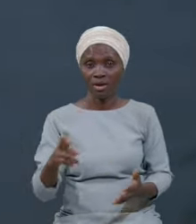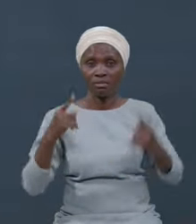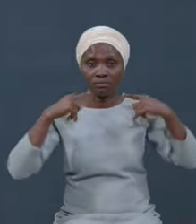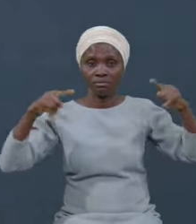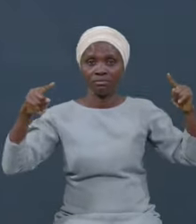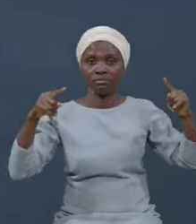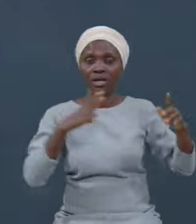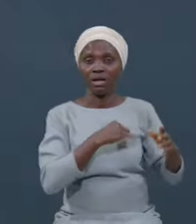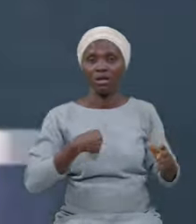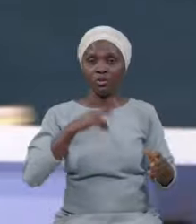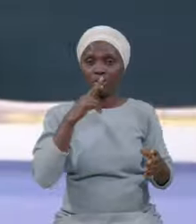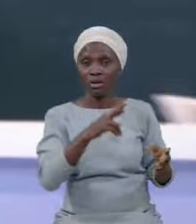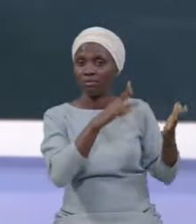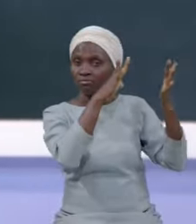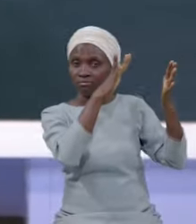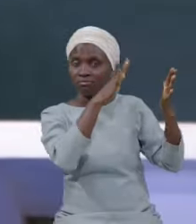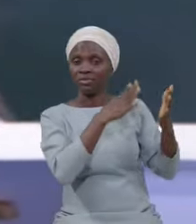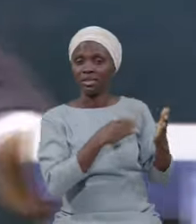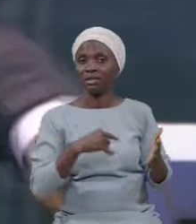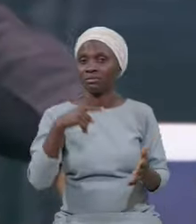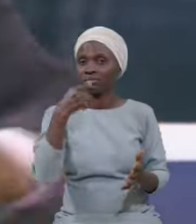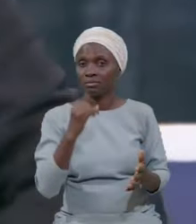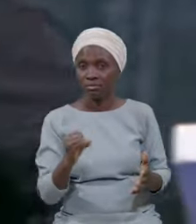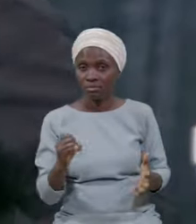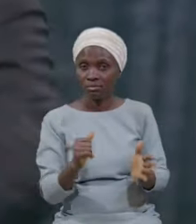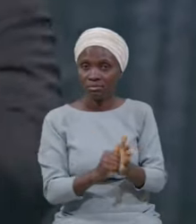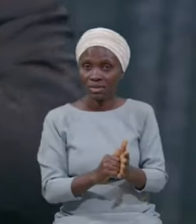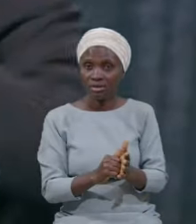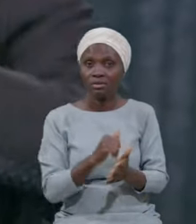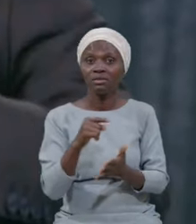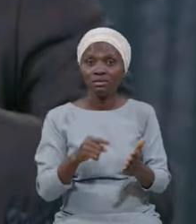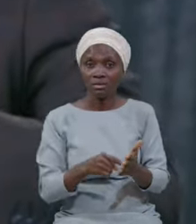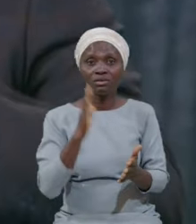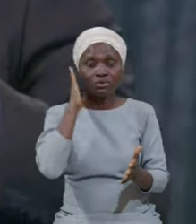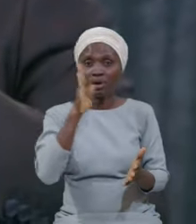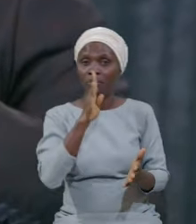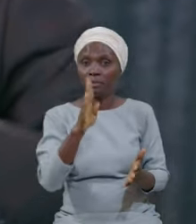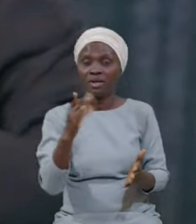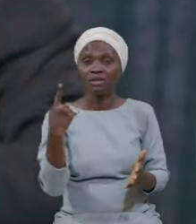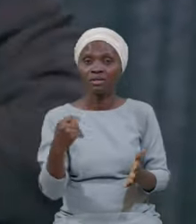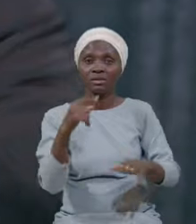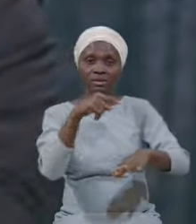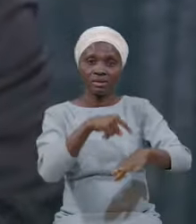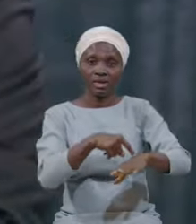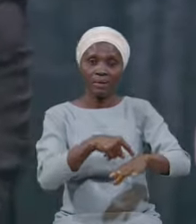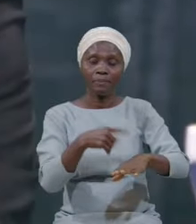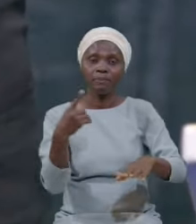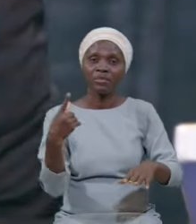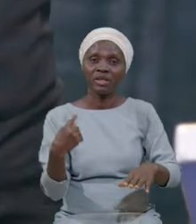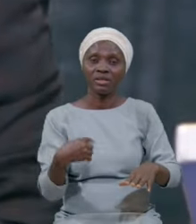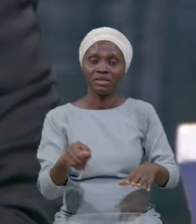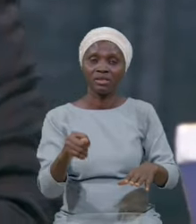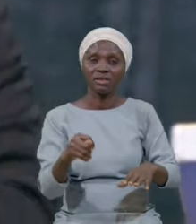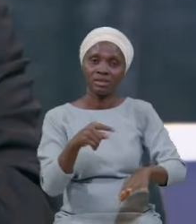expressing, and saying that this will be the period, the time, the moment, the